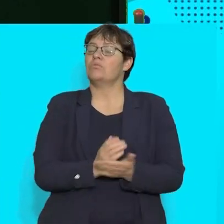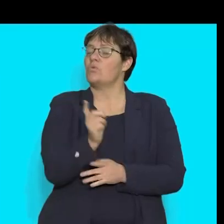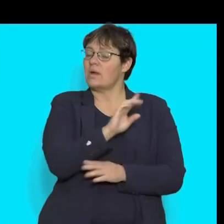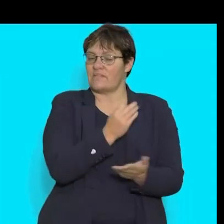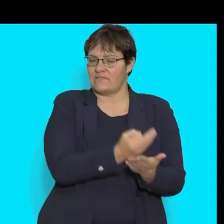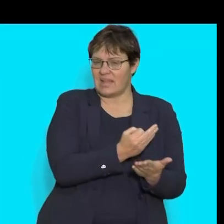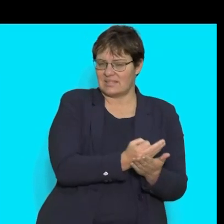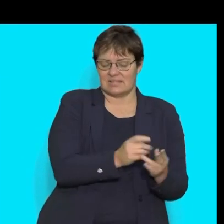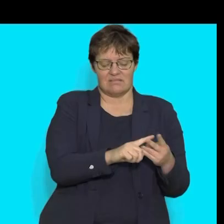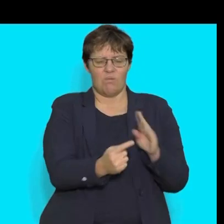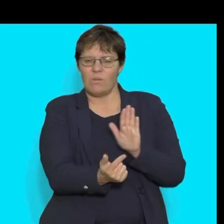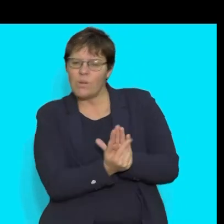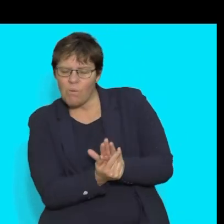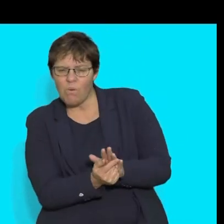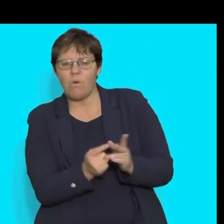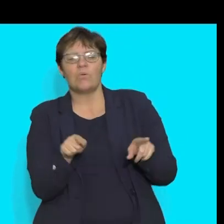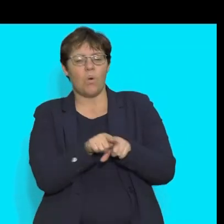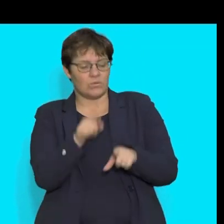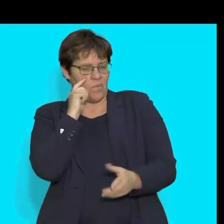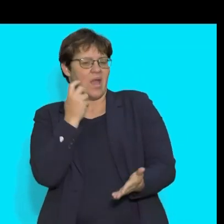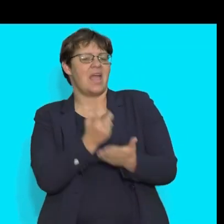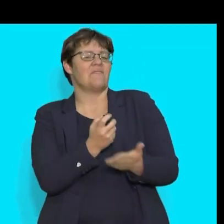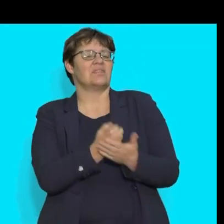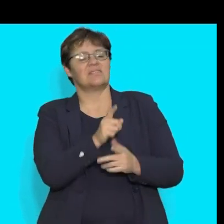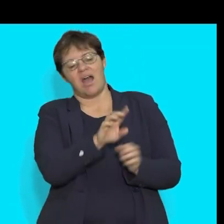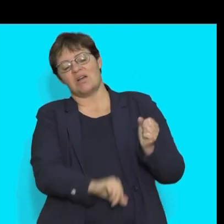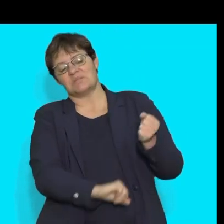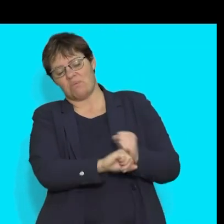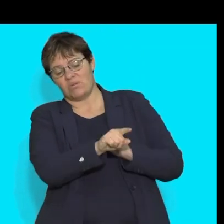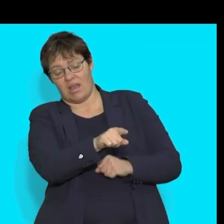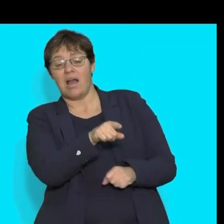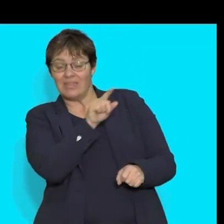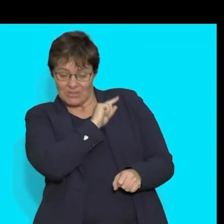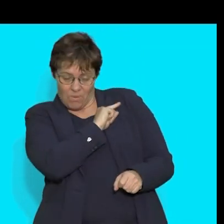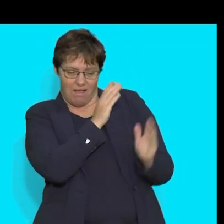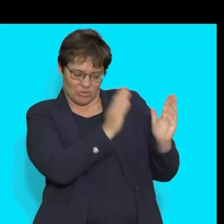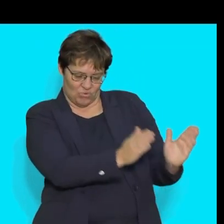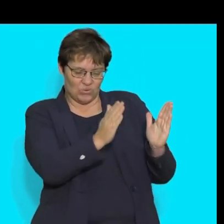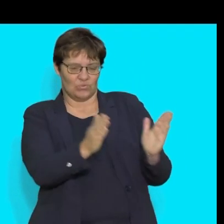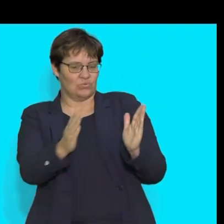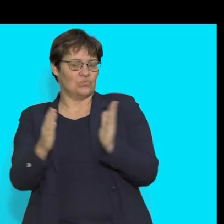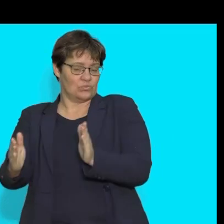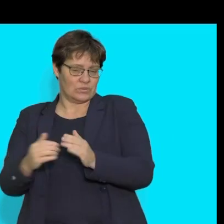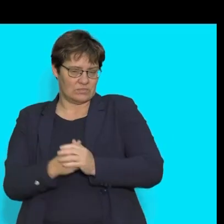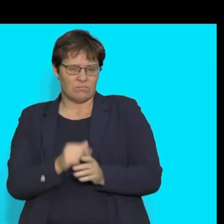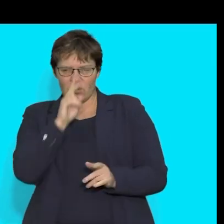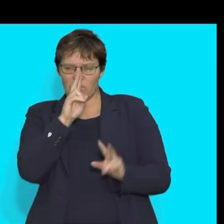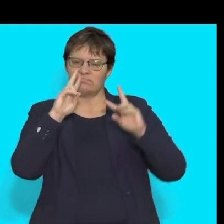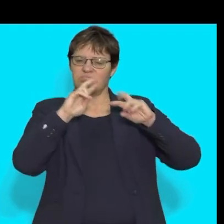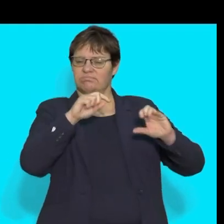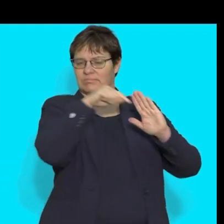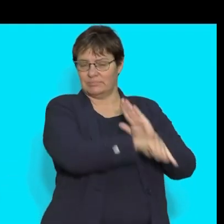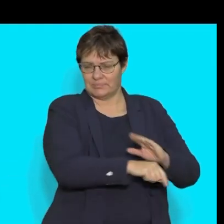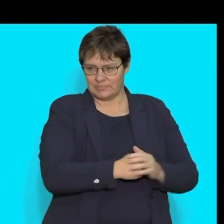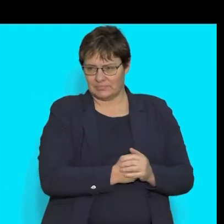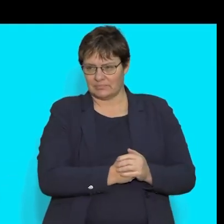it is done through facts, through laws, as well as evidence that is able to support that explanation. So let's look at that in a bit of